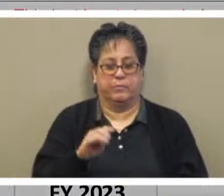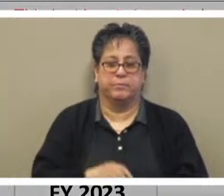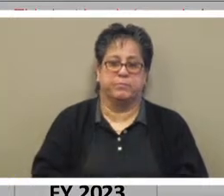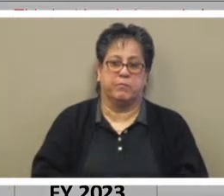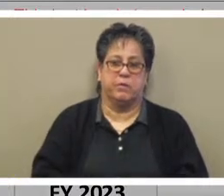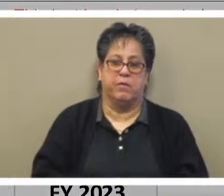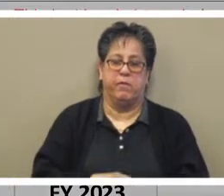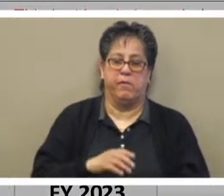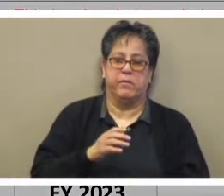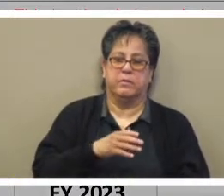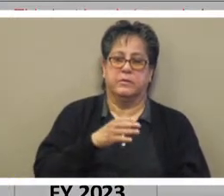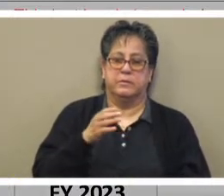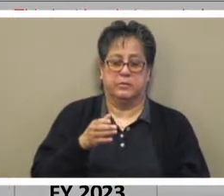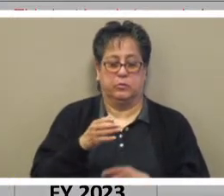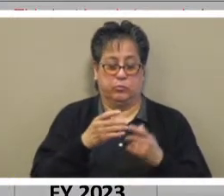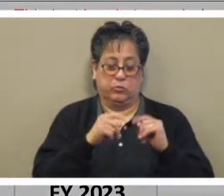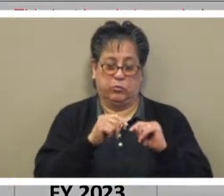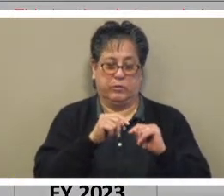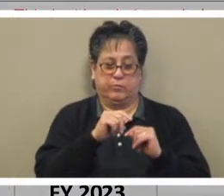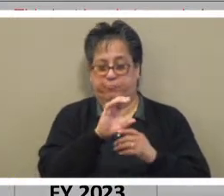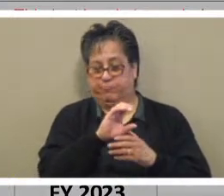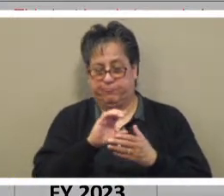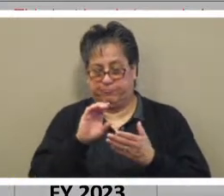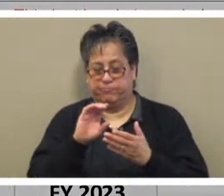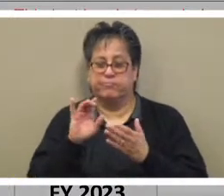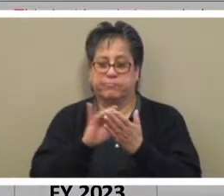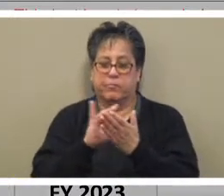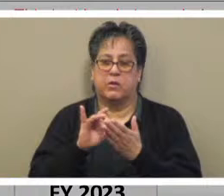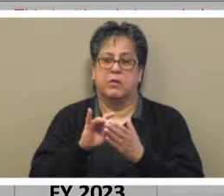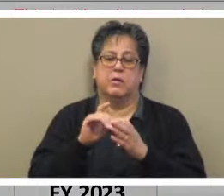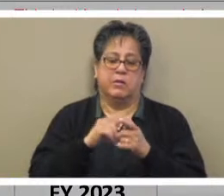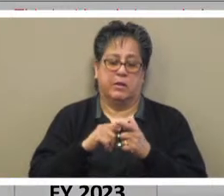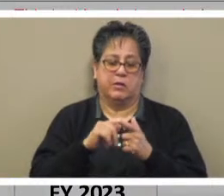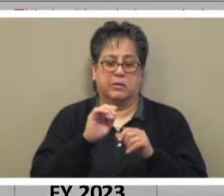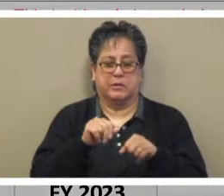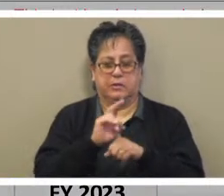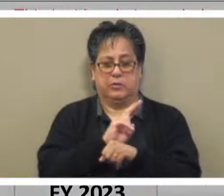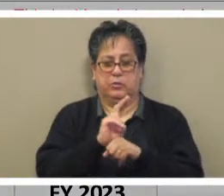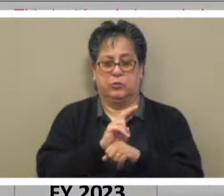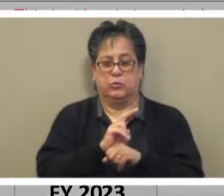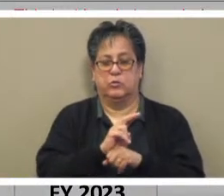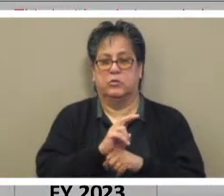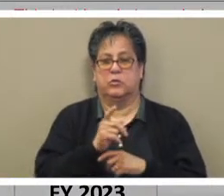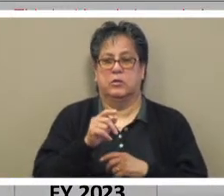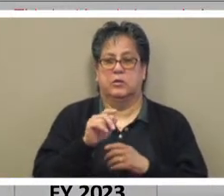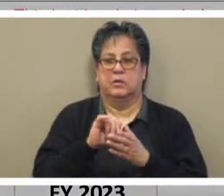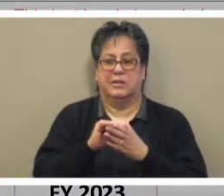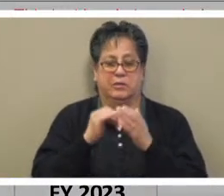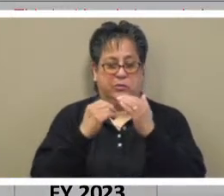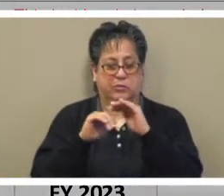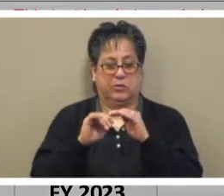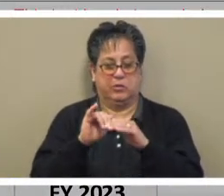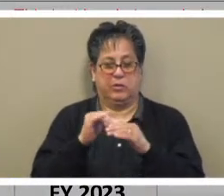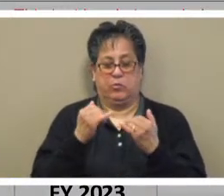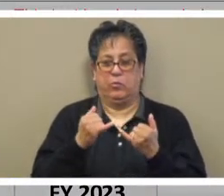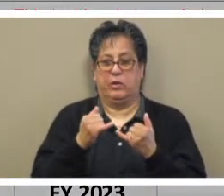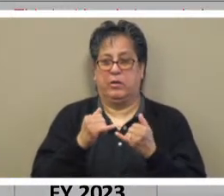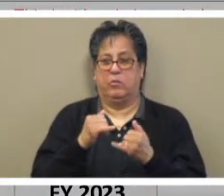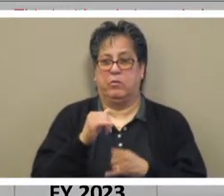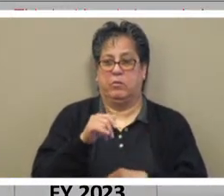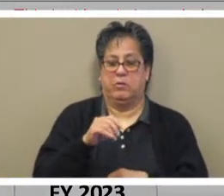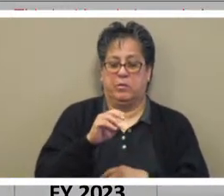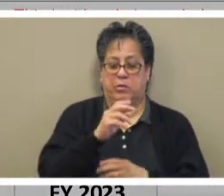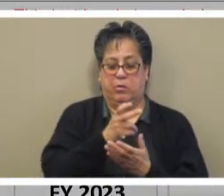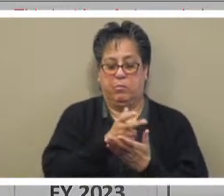doing that action, paying that off early, it just, again, creates another source of revenue for us to be able to take advantage of, takes away that restriction that is currently in place on that parking meter